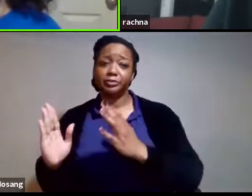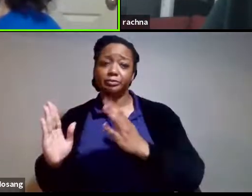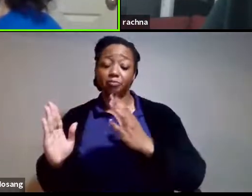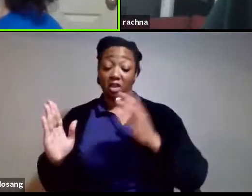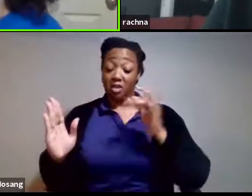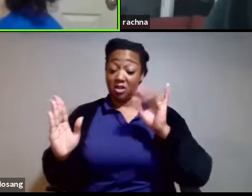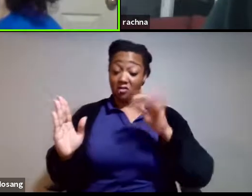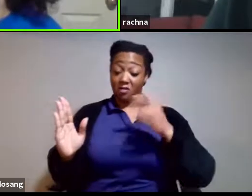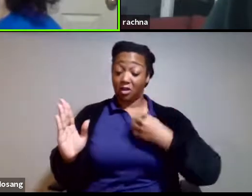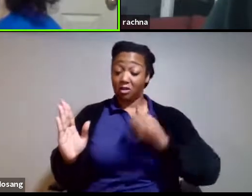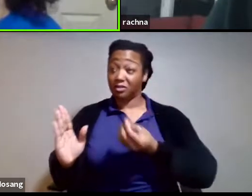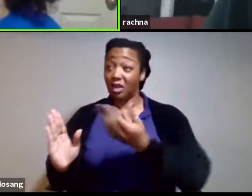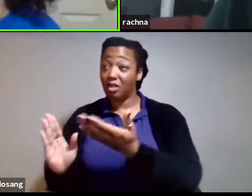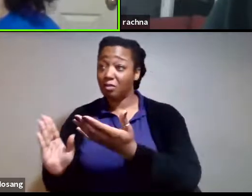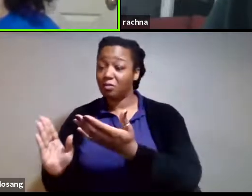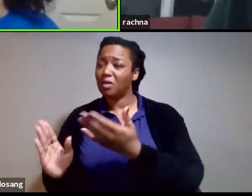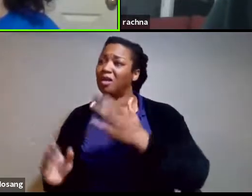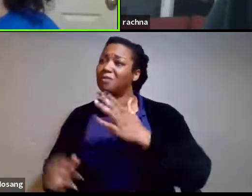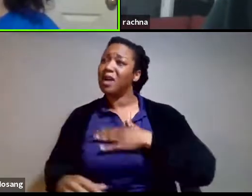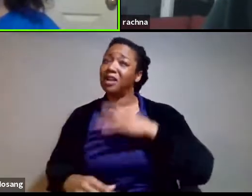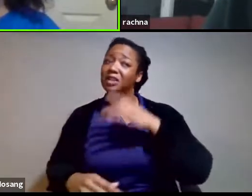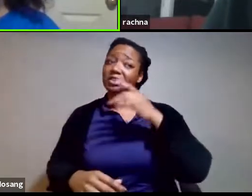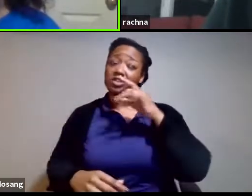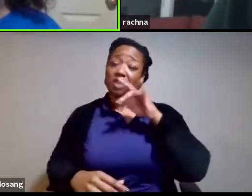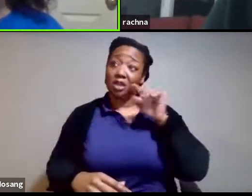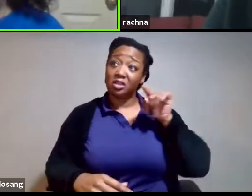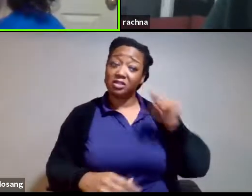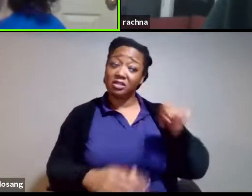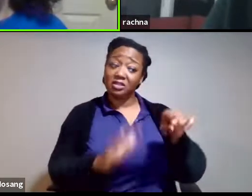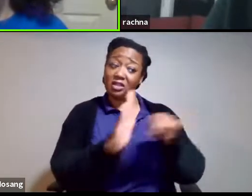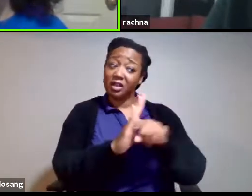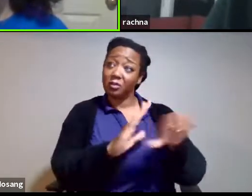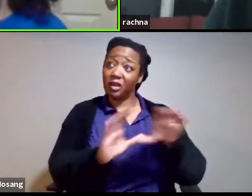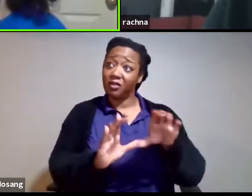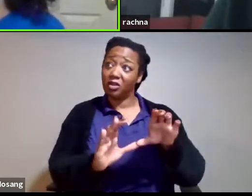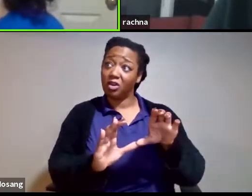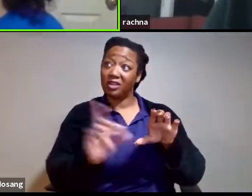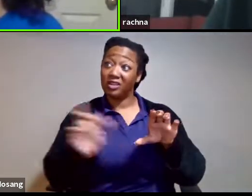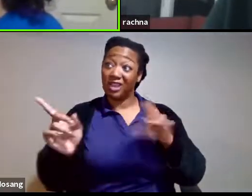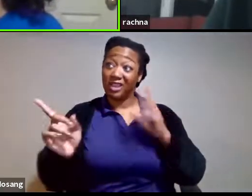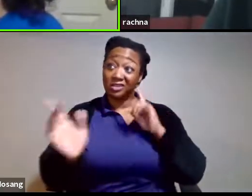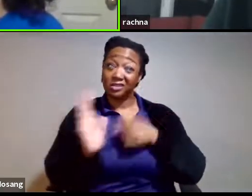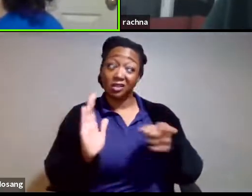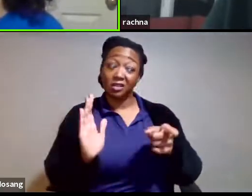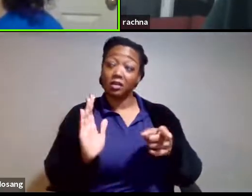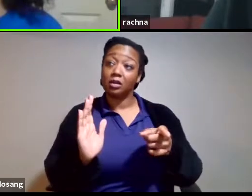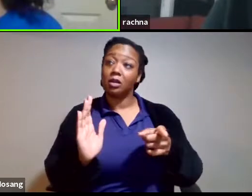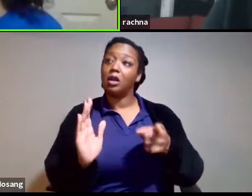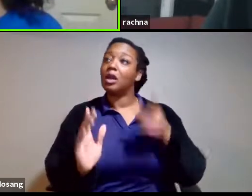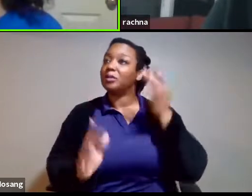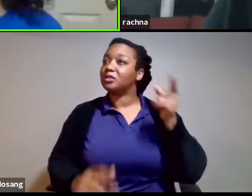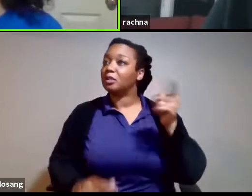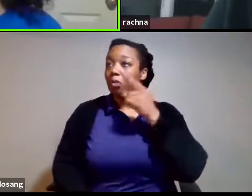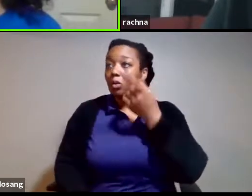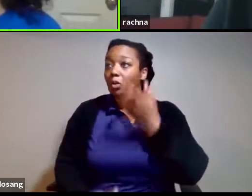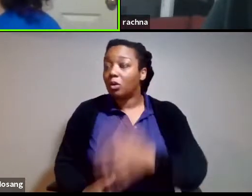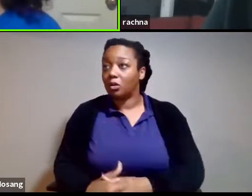your child's negative behaviors that they're seeing are because the child is bored?